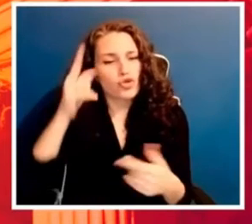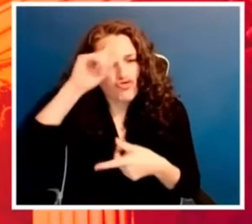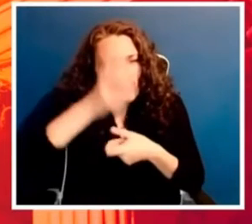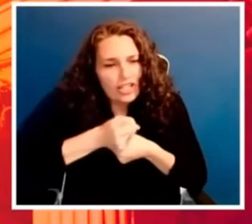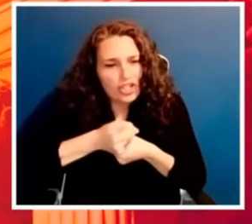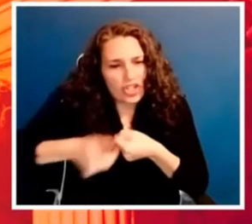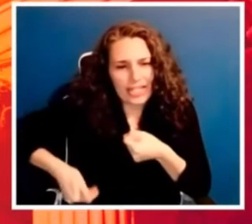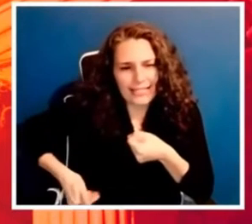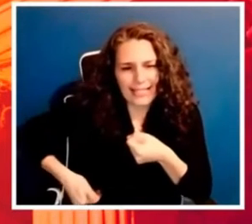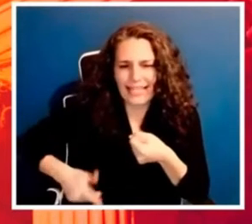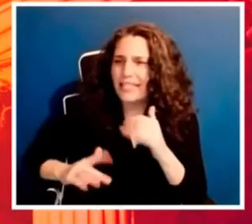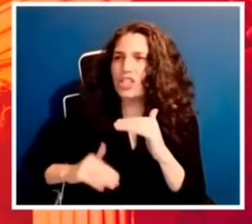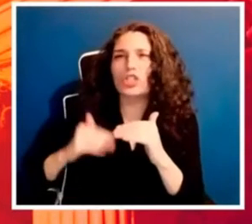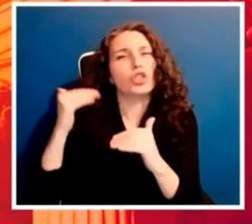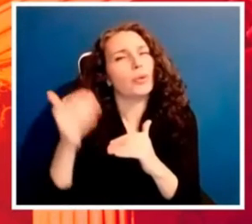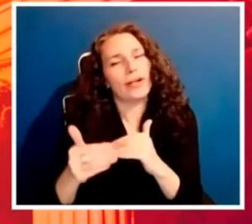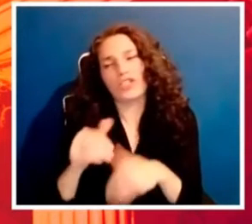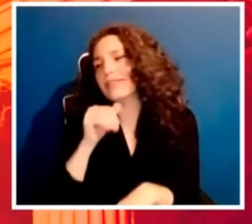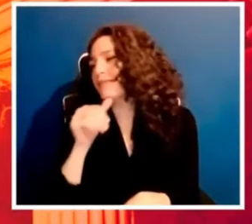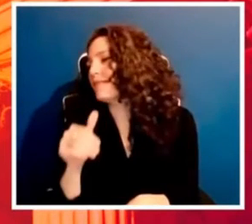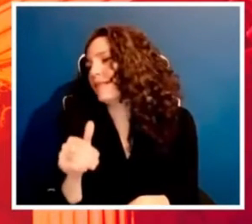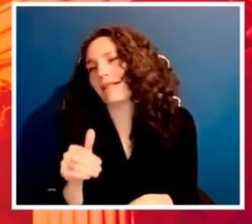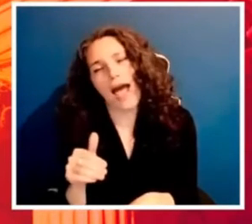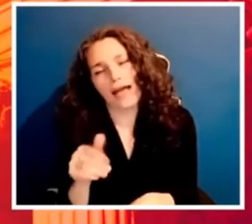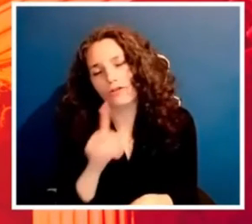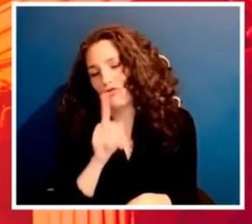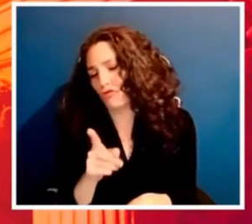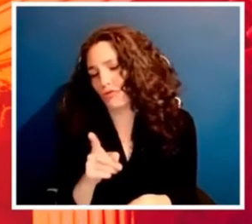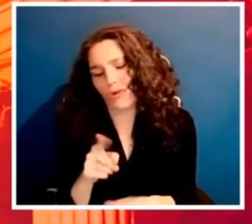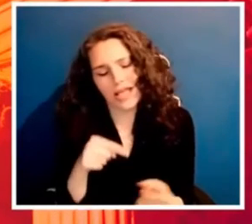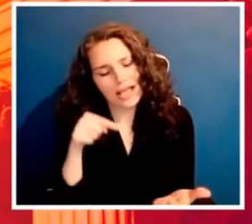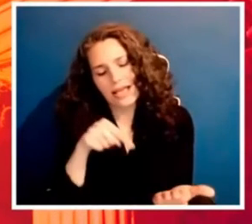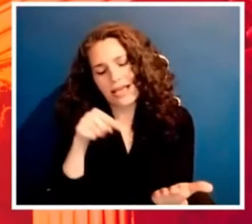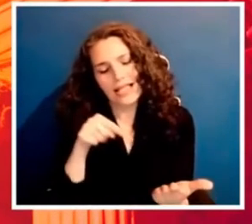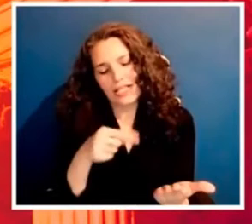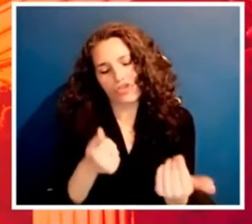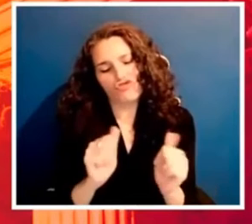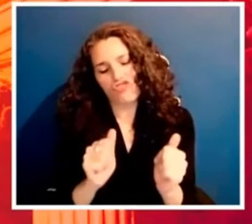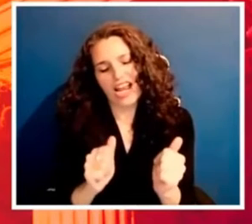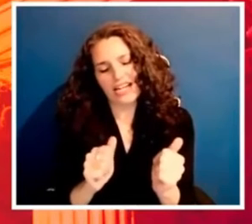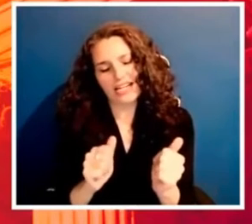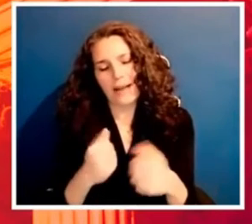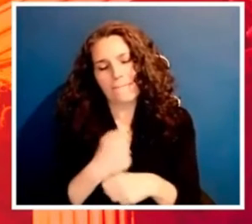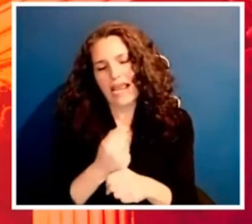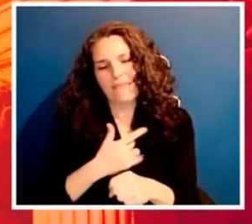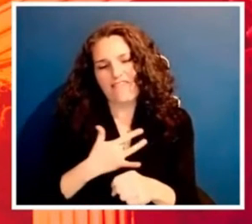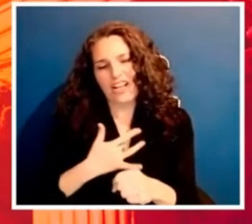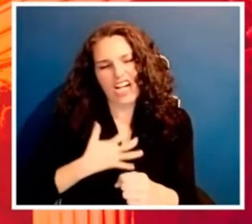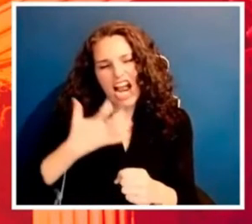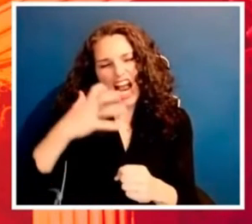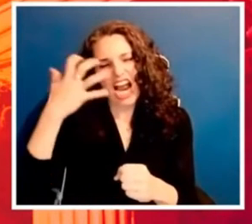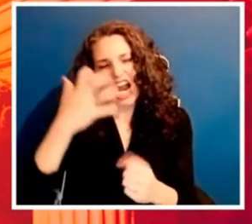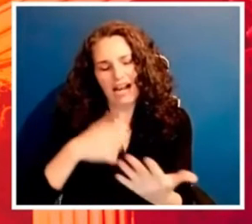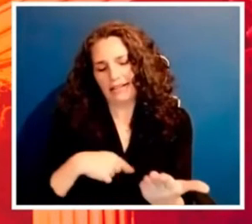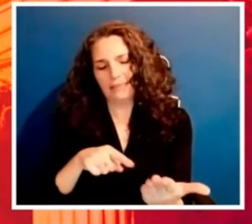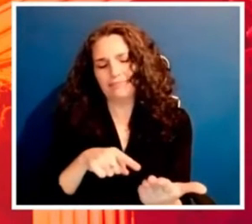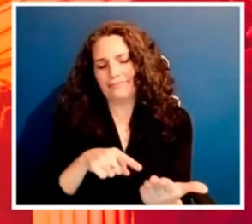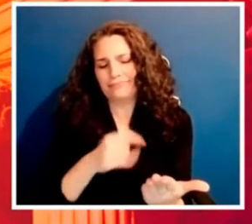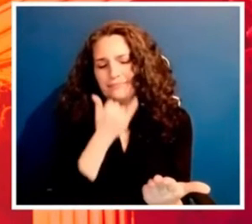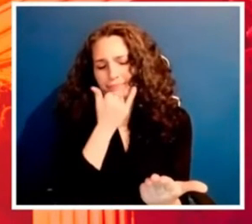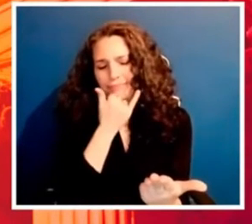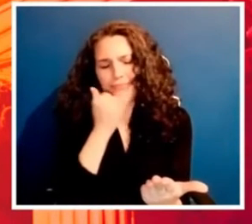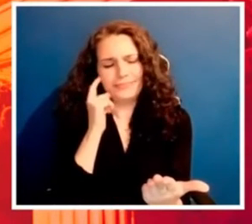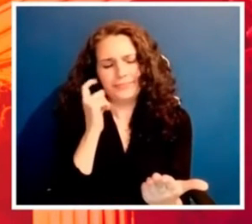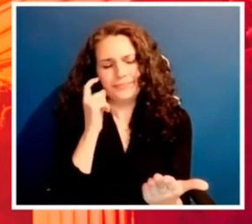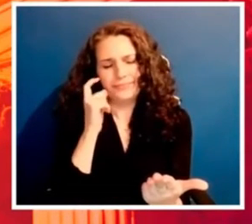be true? Is it just trying to make you angry? If you think something is off, you're probably right. Start